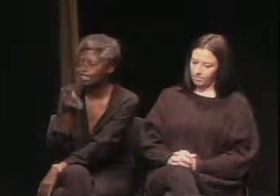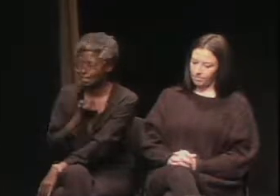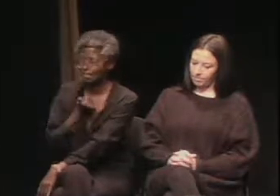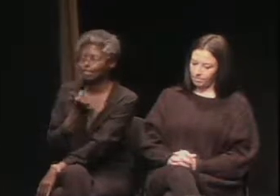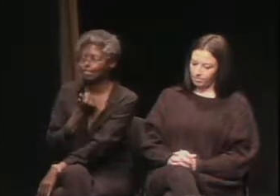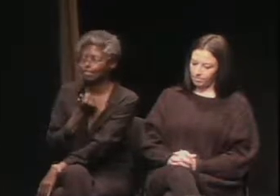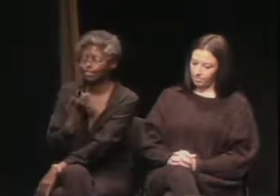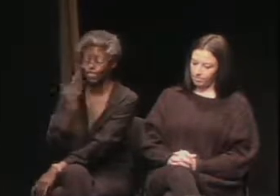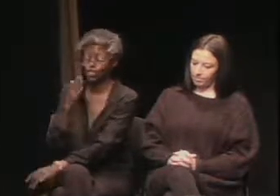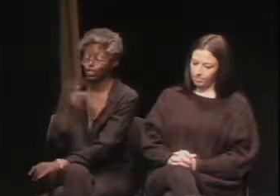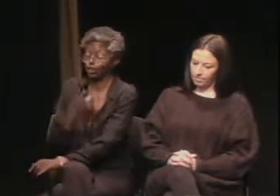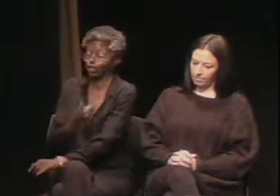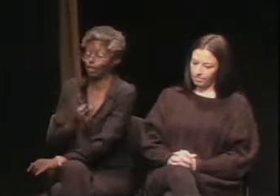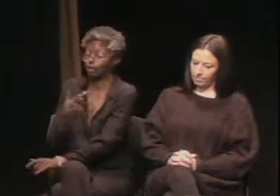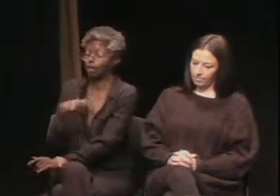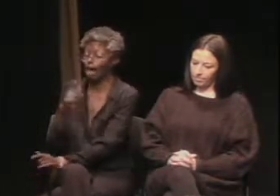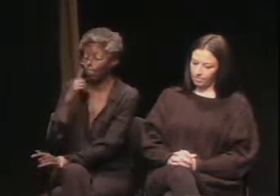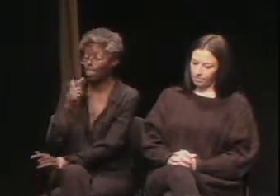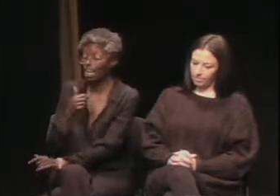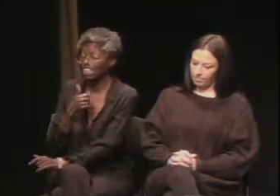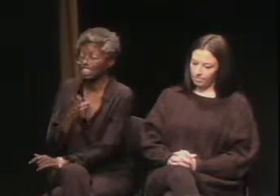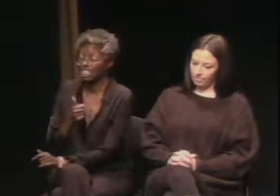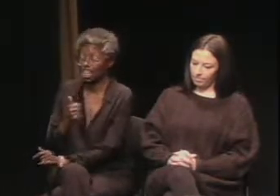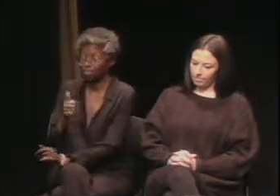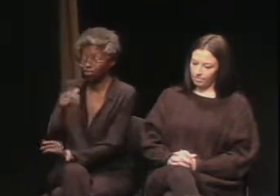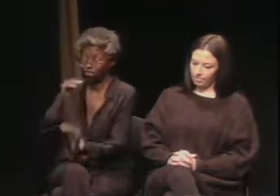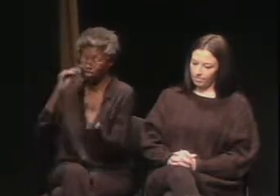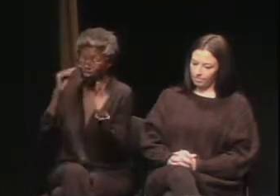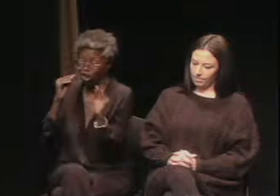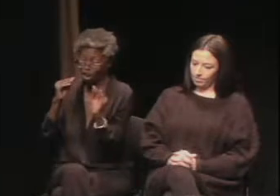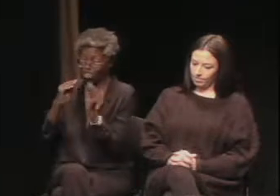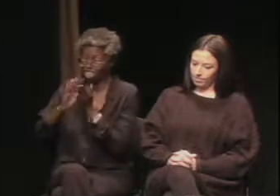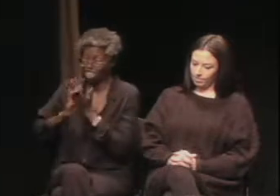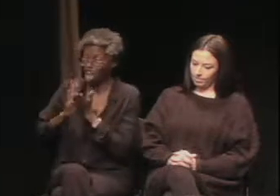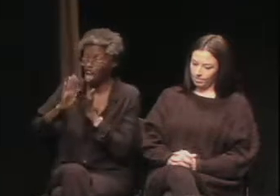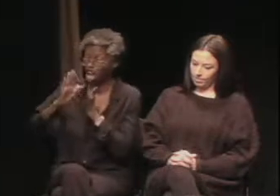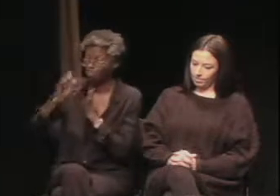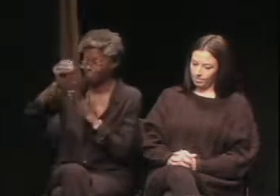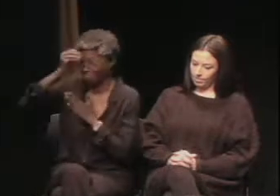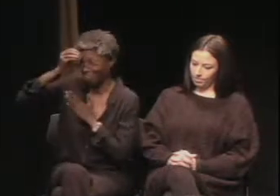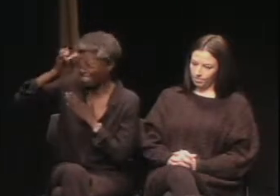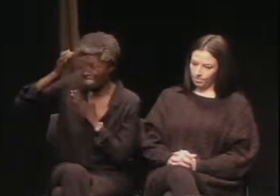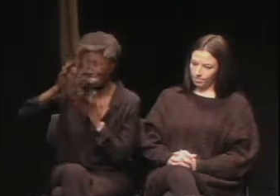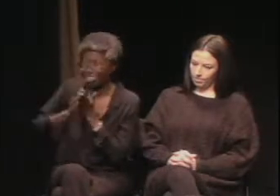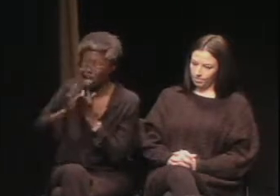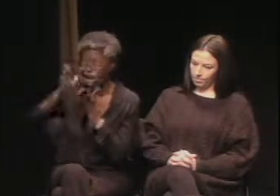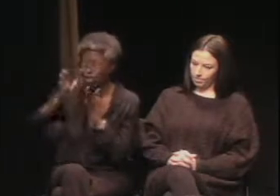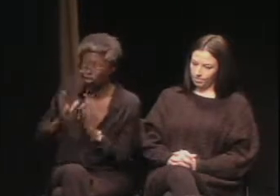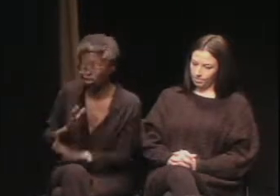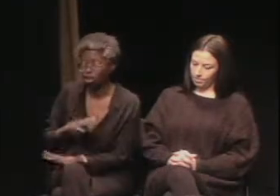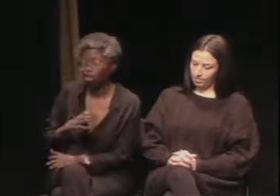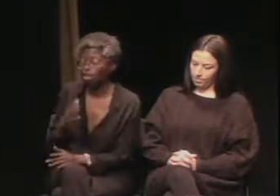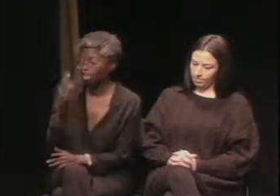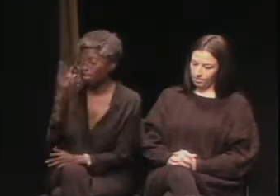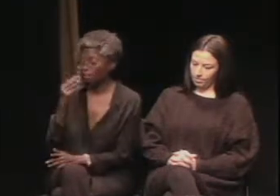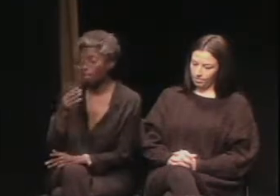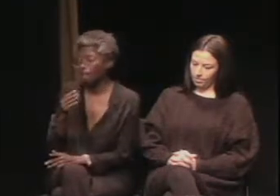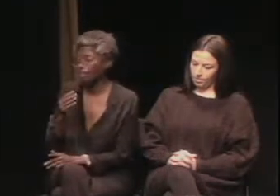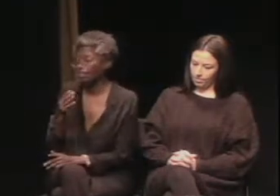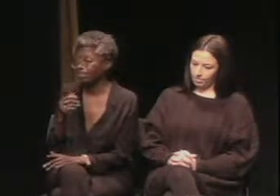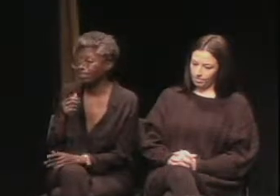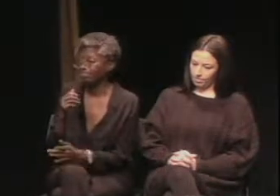she doesn't call herself this, I think, a self-taught scholar. I wouldn't know about feminism or literature or